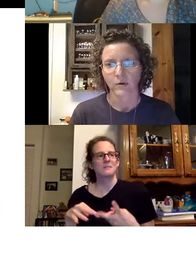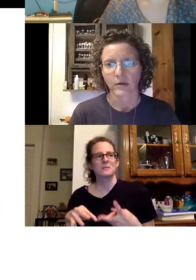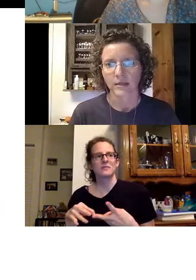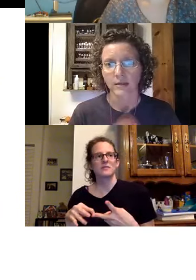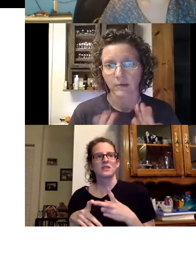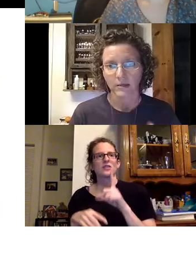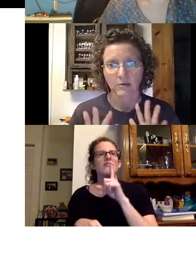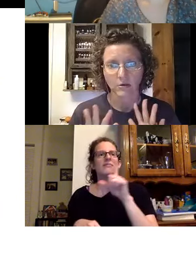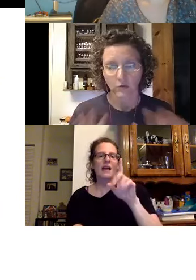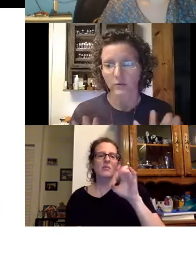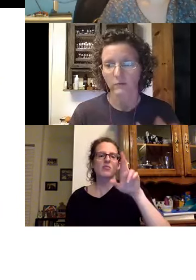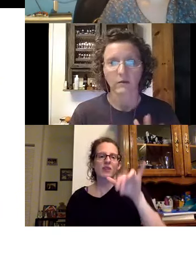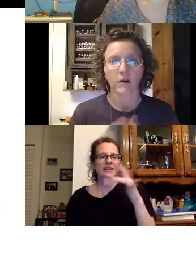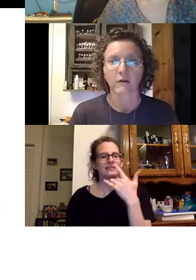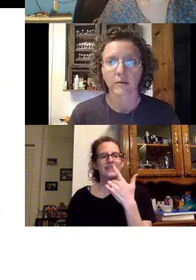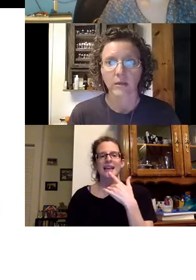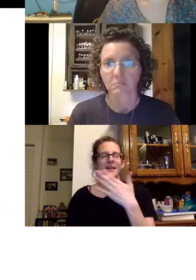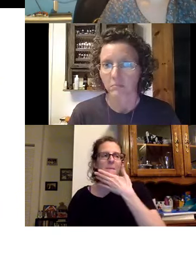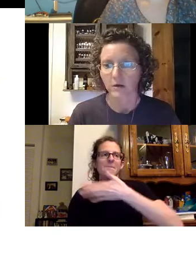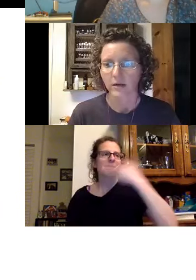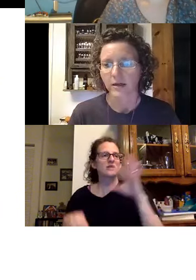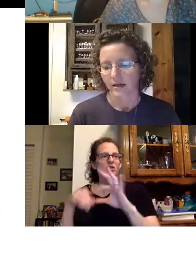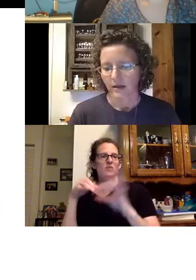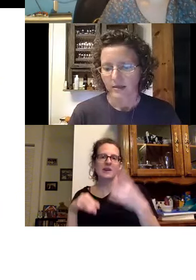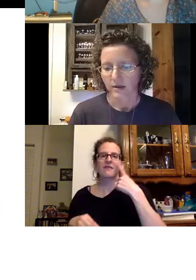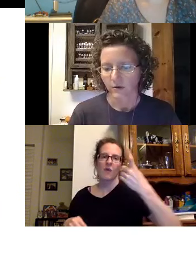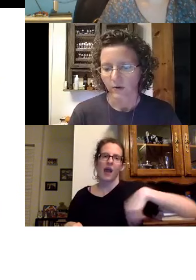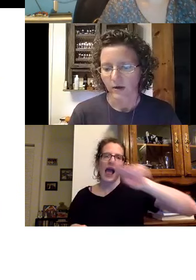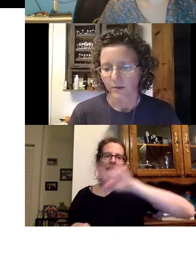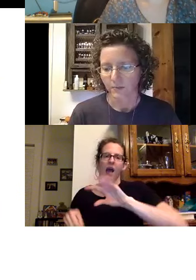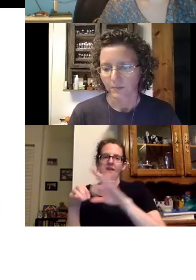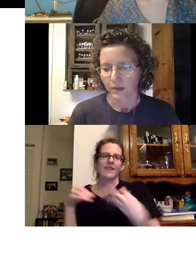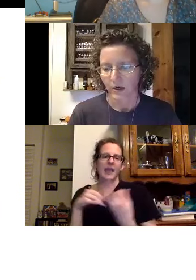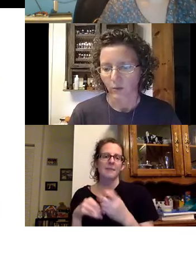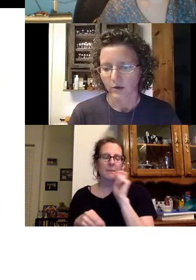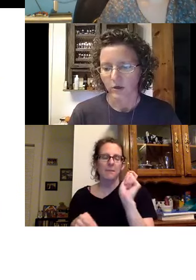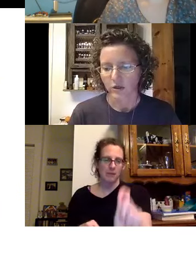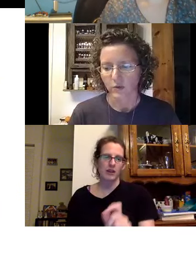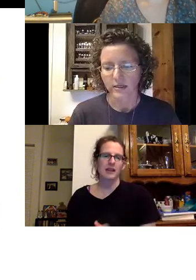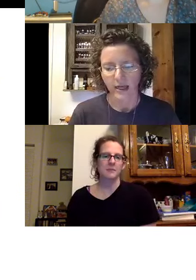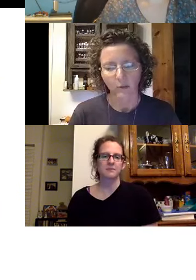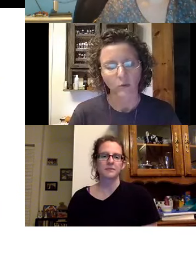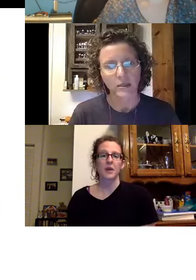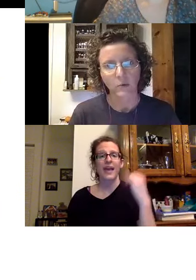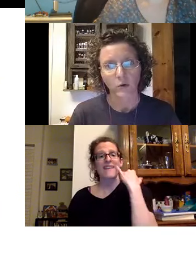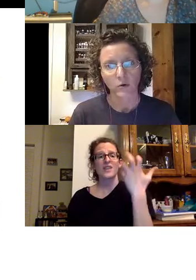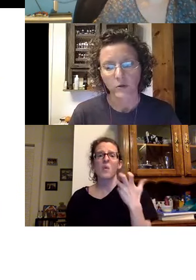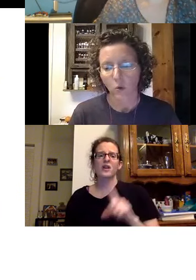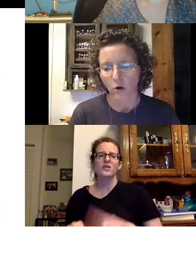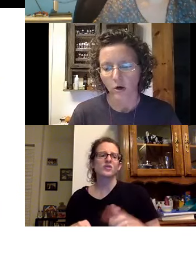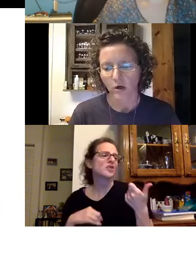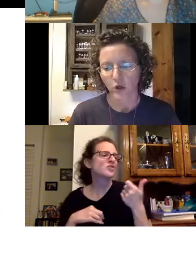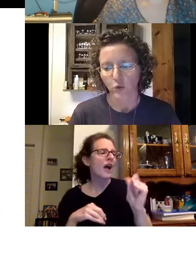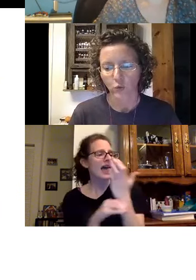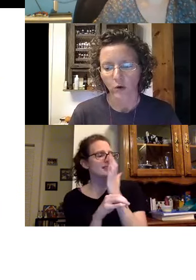like Brittaney said, the best choice we've made for our family, period. So, you know, whether you just want to dabble with some oils